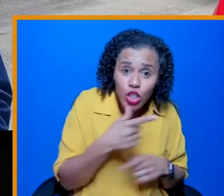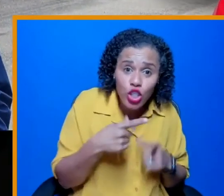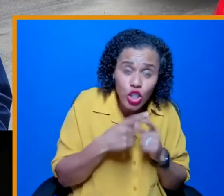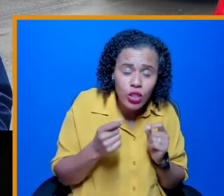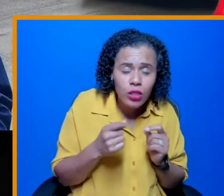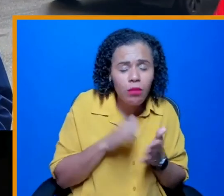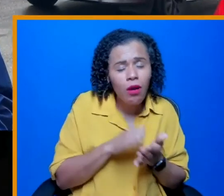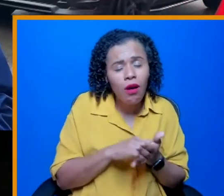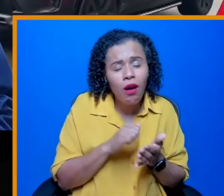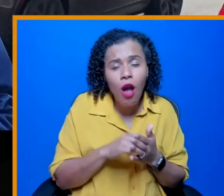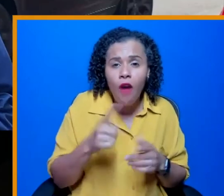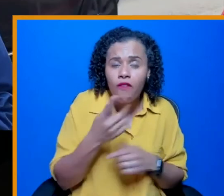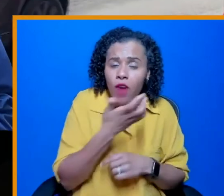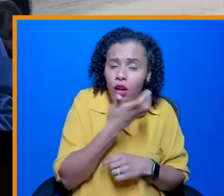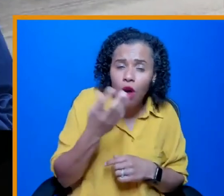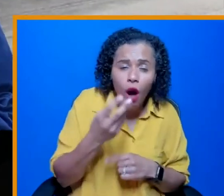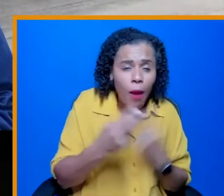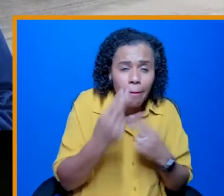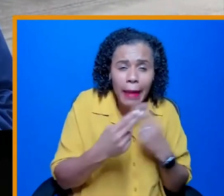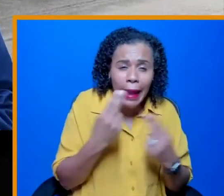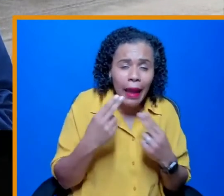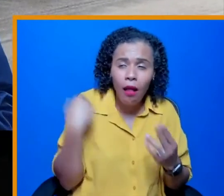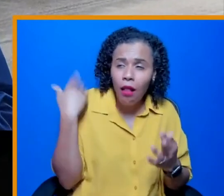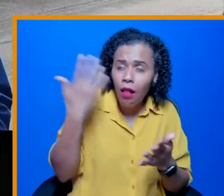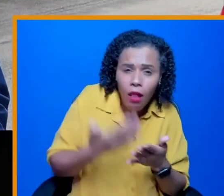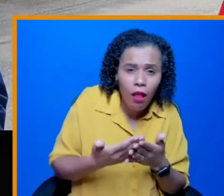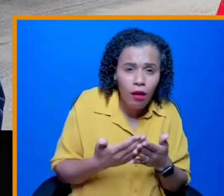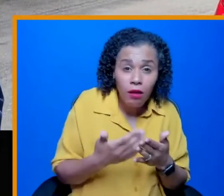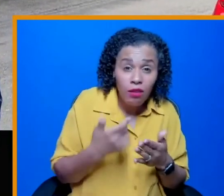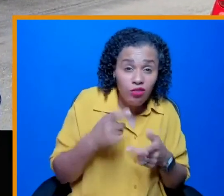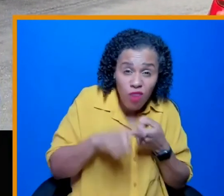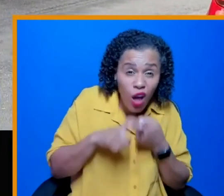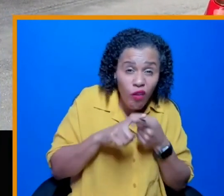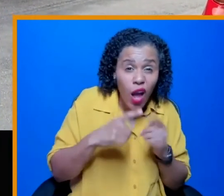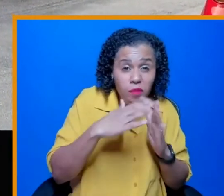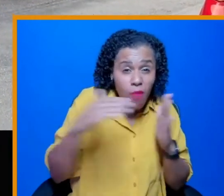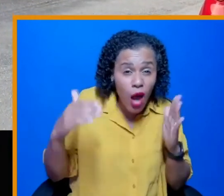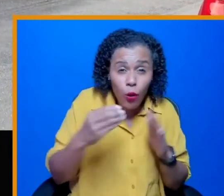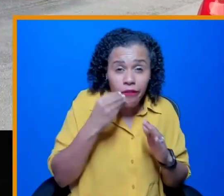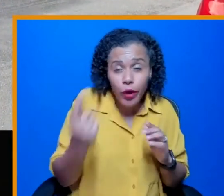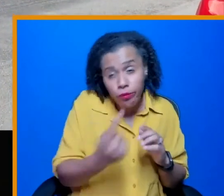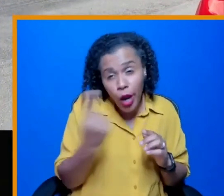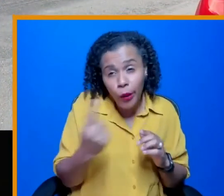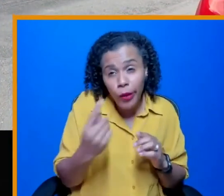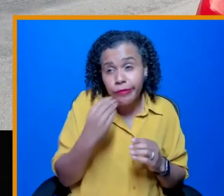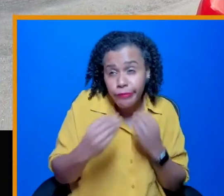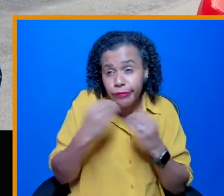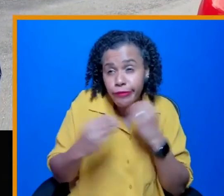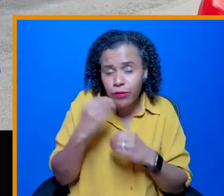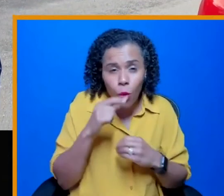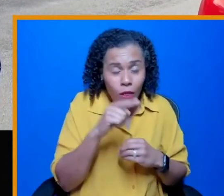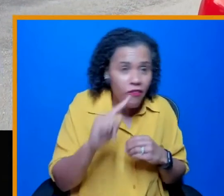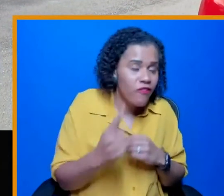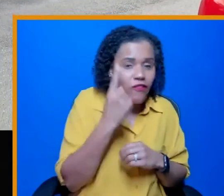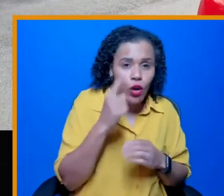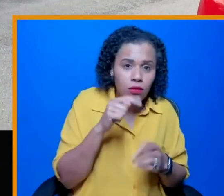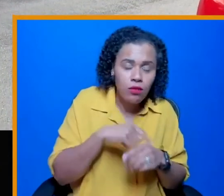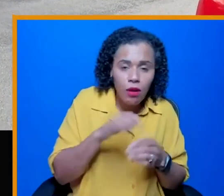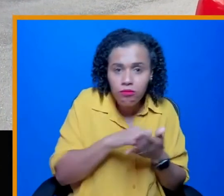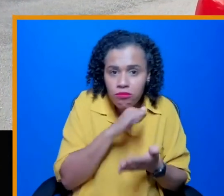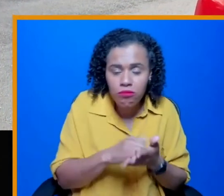hot meal he had that wasn't warmed up in a microwave. That really came home to me how COVID had